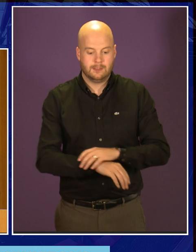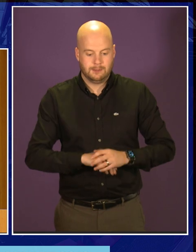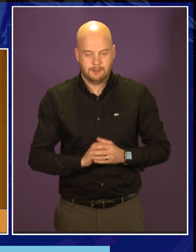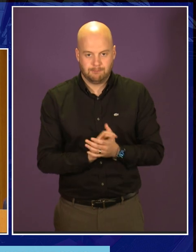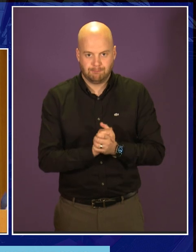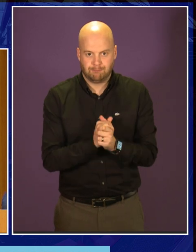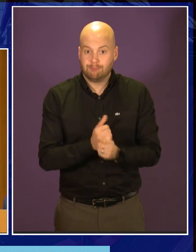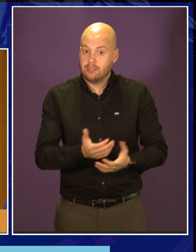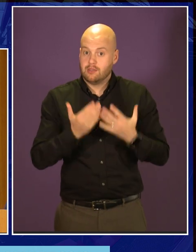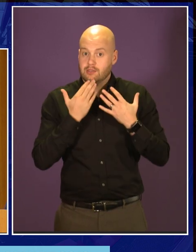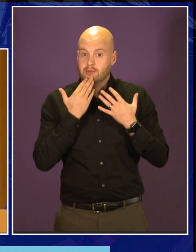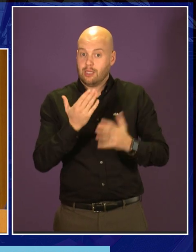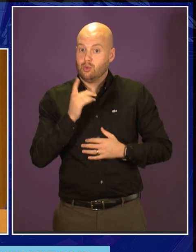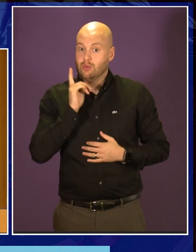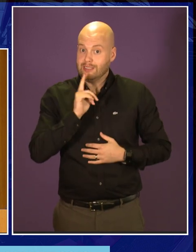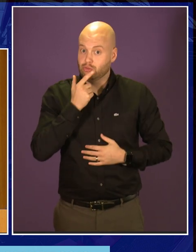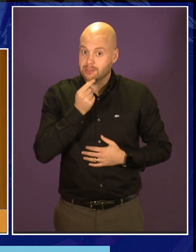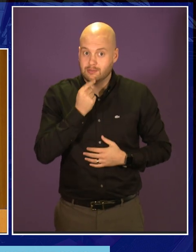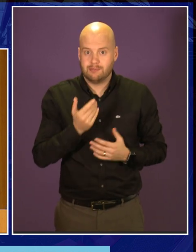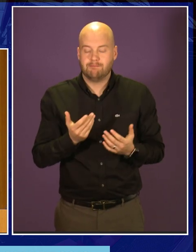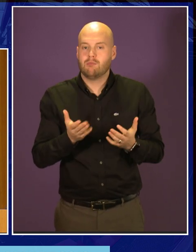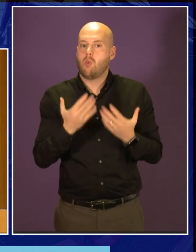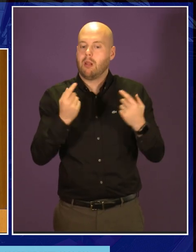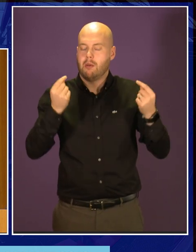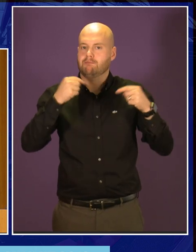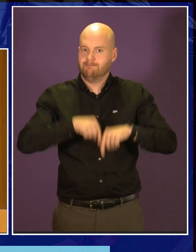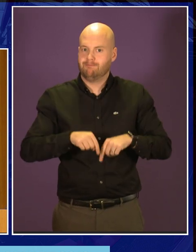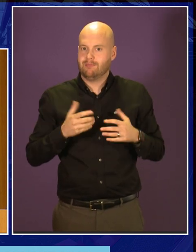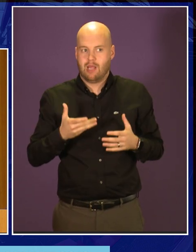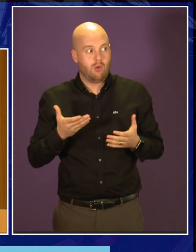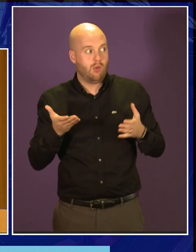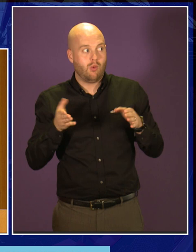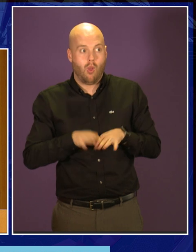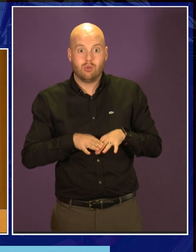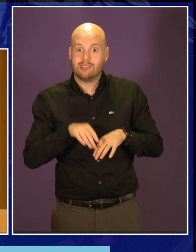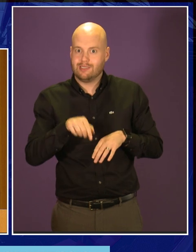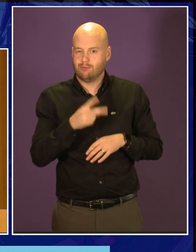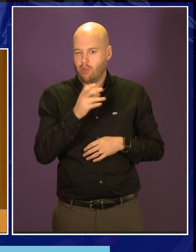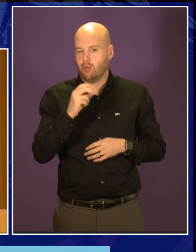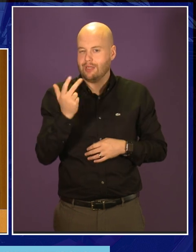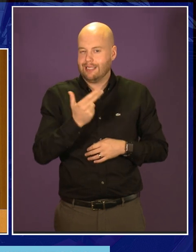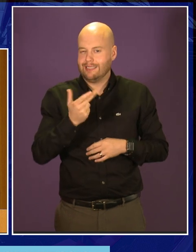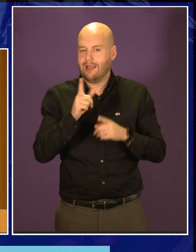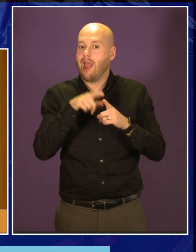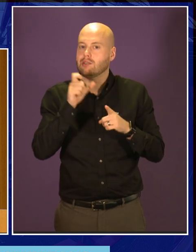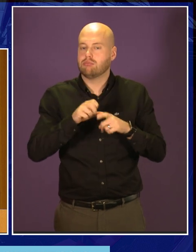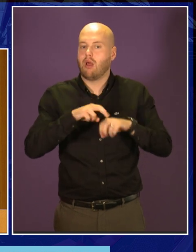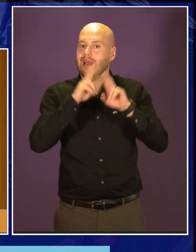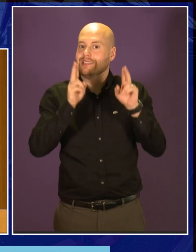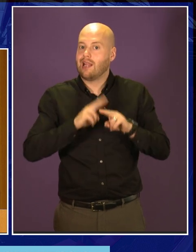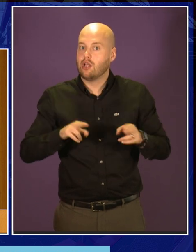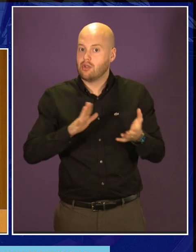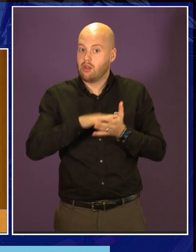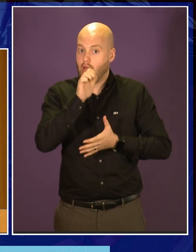Thank you very much, ladies and gentlemen, and welcome back to the closing plenary of the 2018 Edinburgh International Culture Summit. And